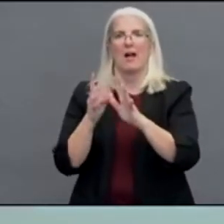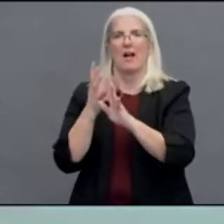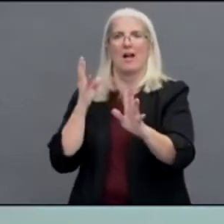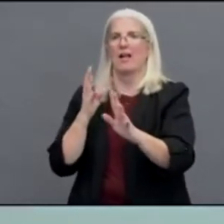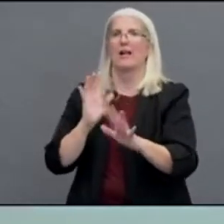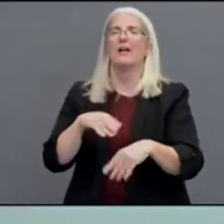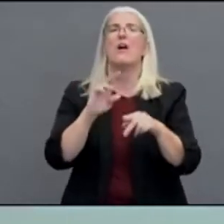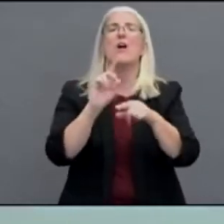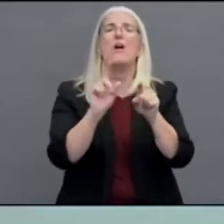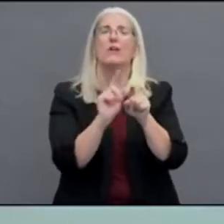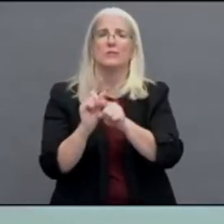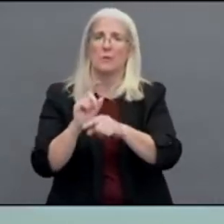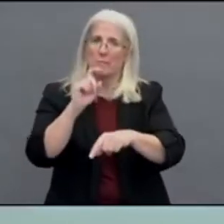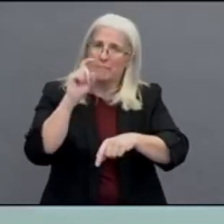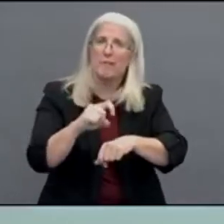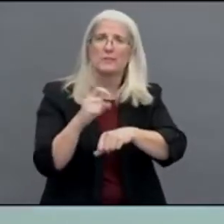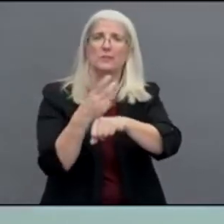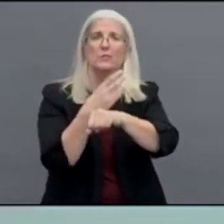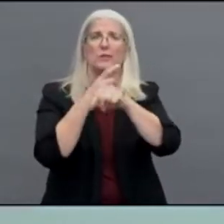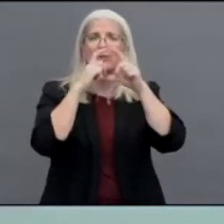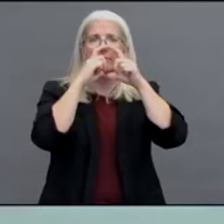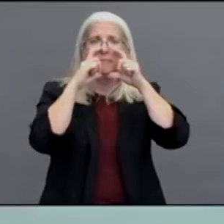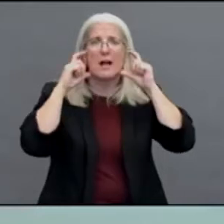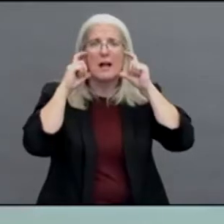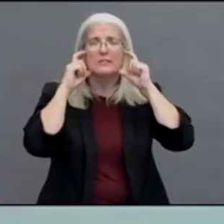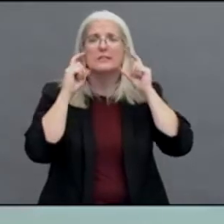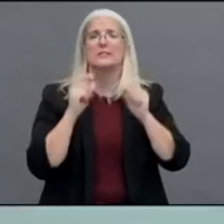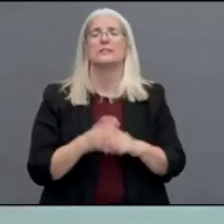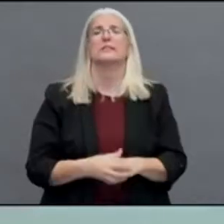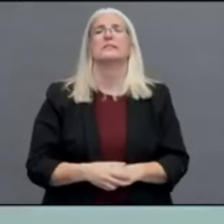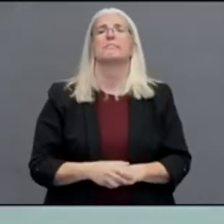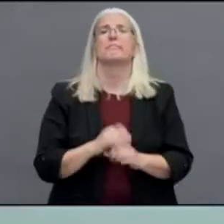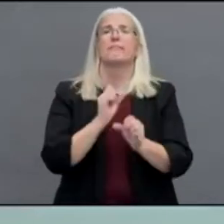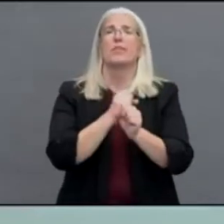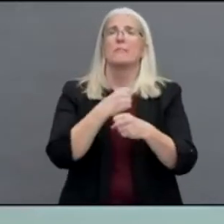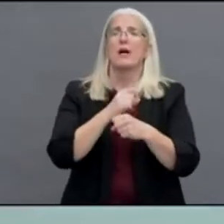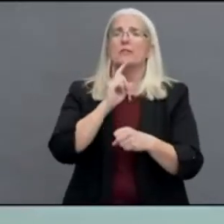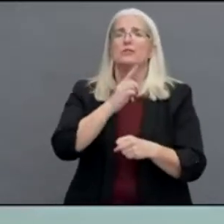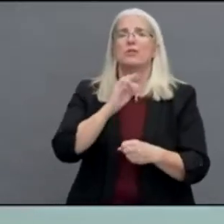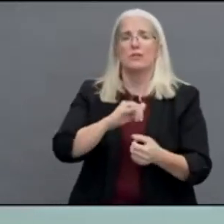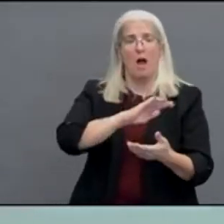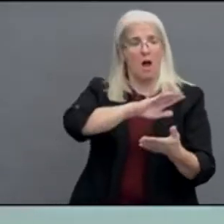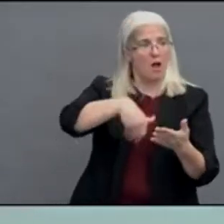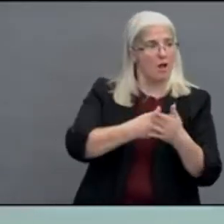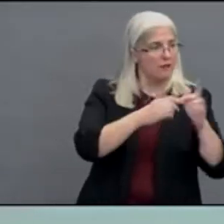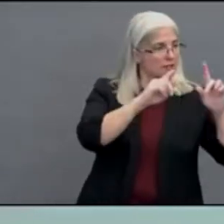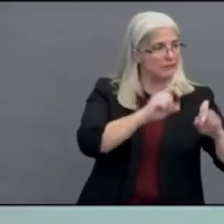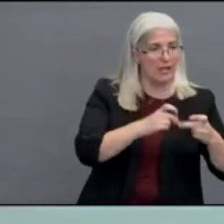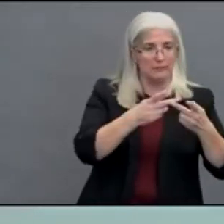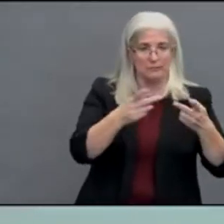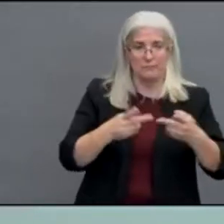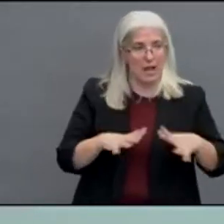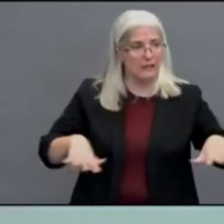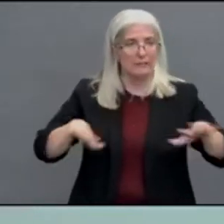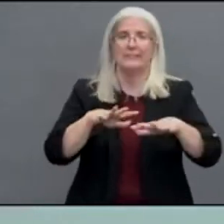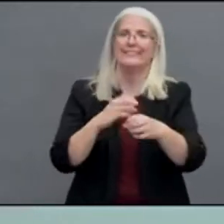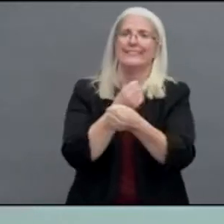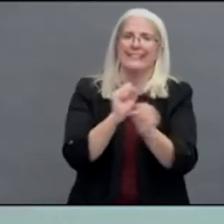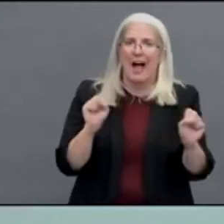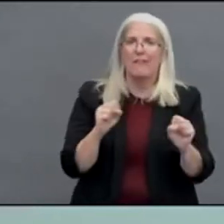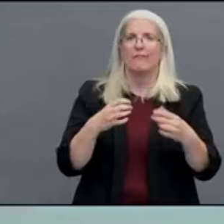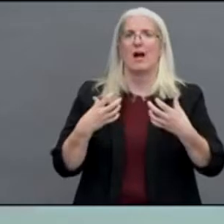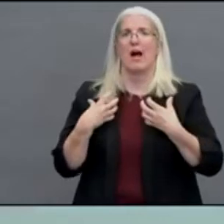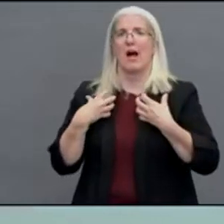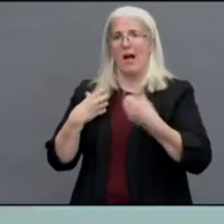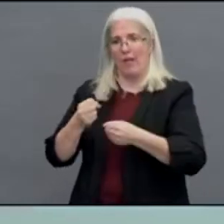at our site. So we definitely are ensuring that the site is safe, our healthcare workers providing the tests are safe, and also our